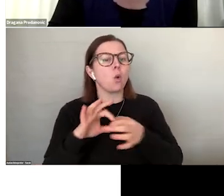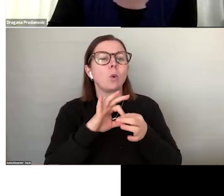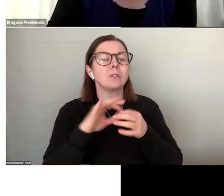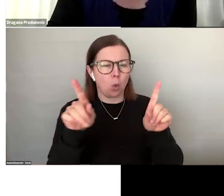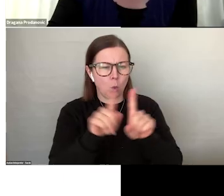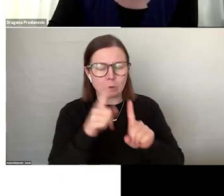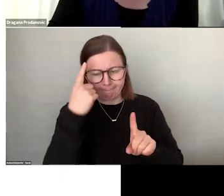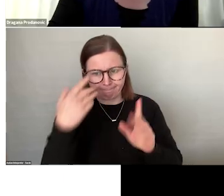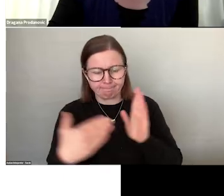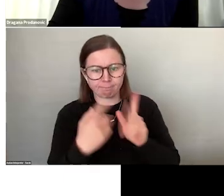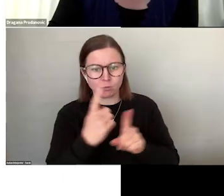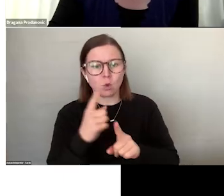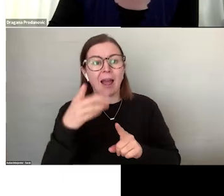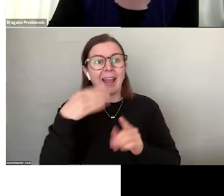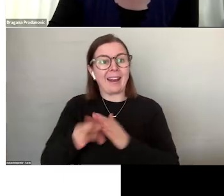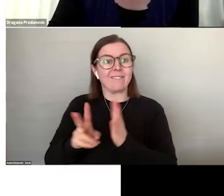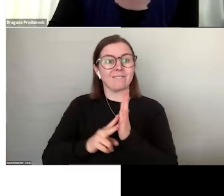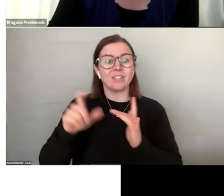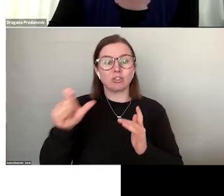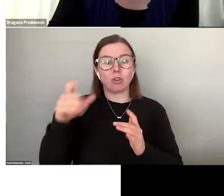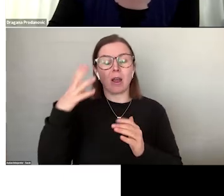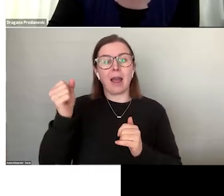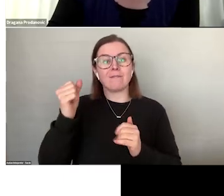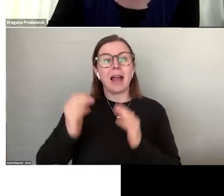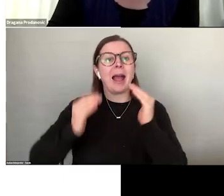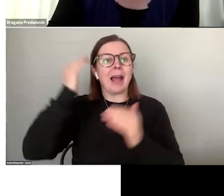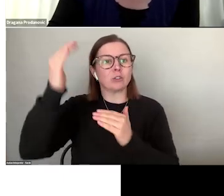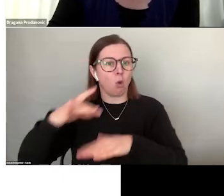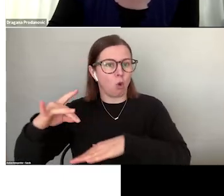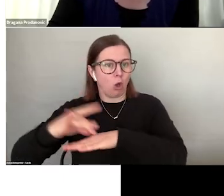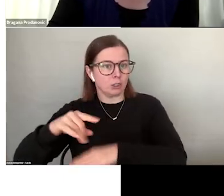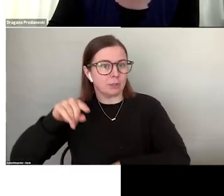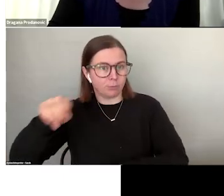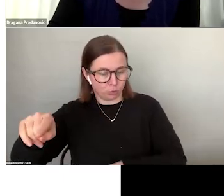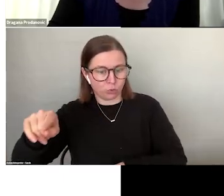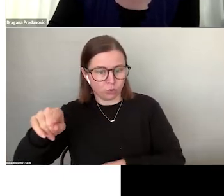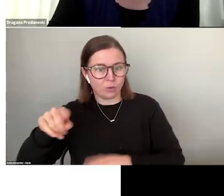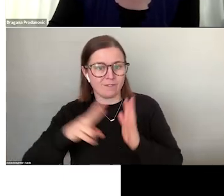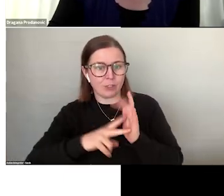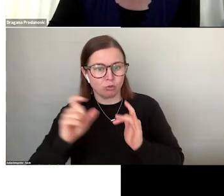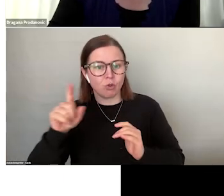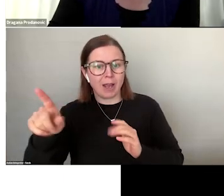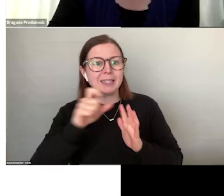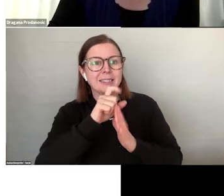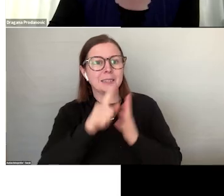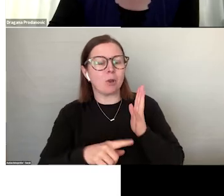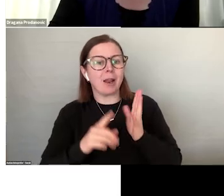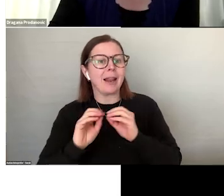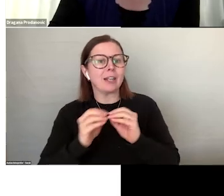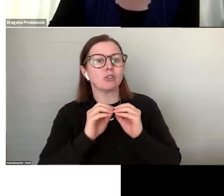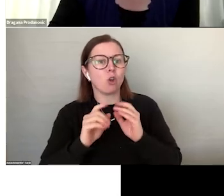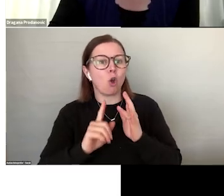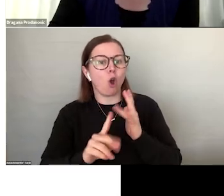another program in a Victorian adult tertiary hospital. Disability liaison officers provided